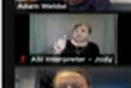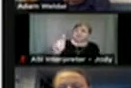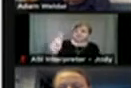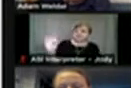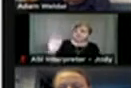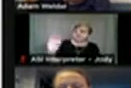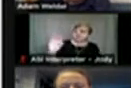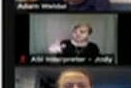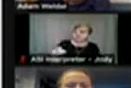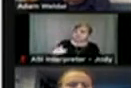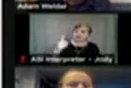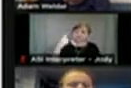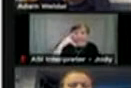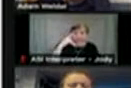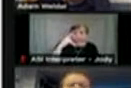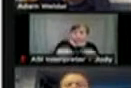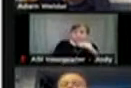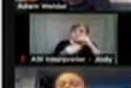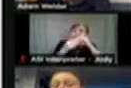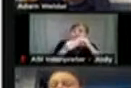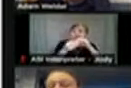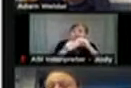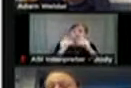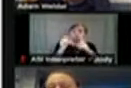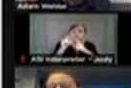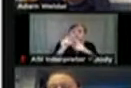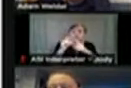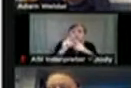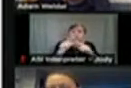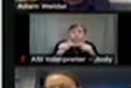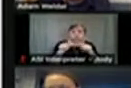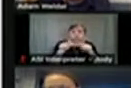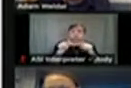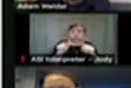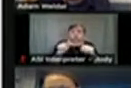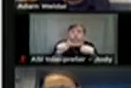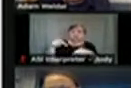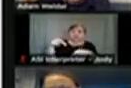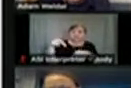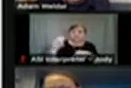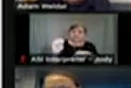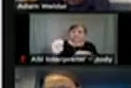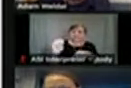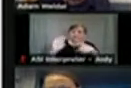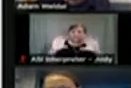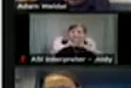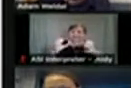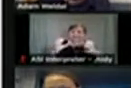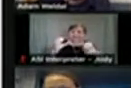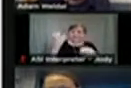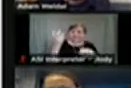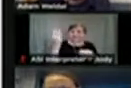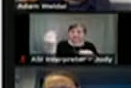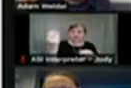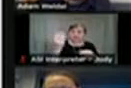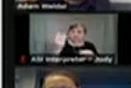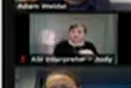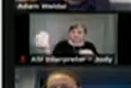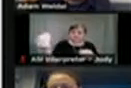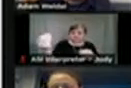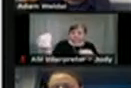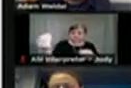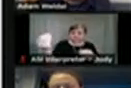I think we should add in the word during physical education classes outside to bullet